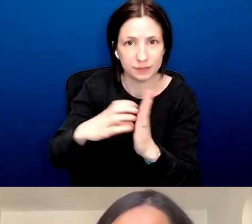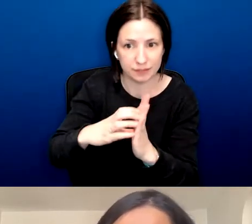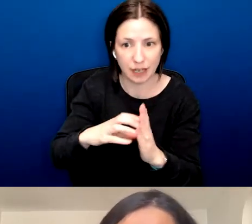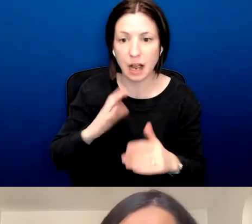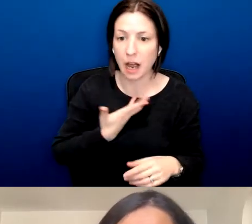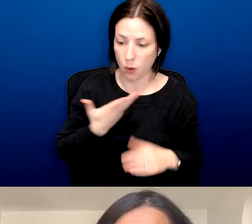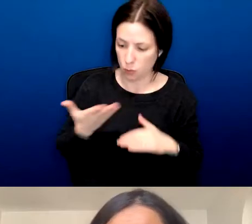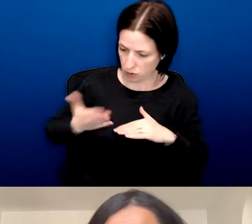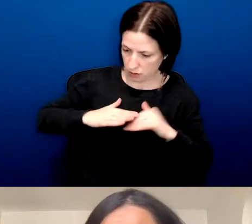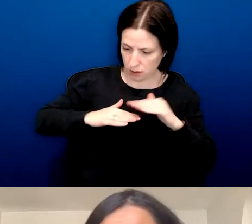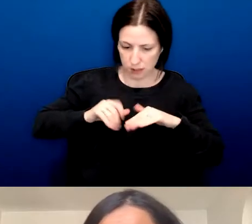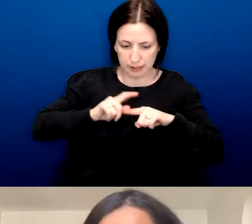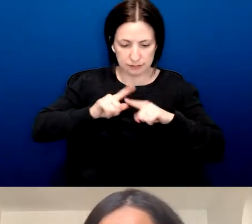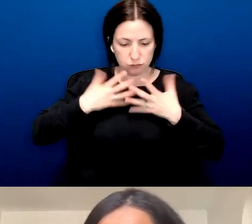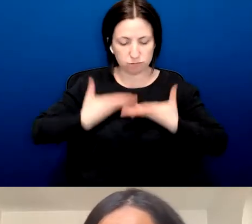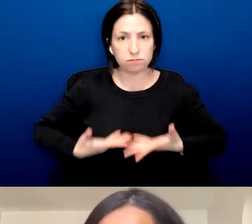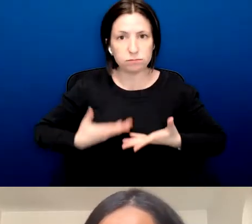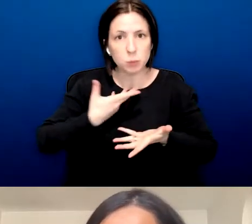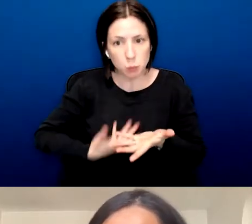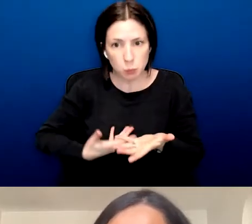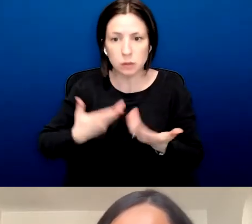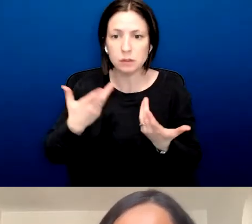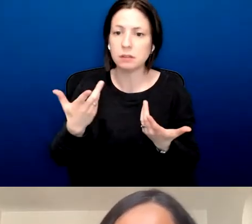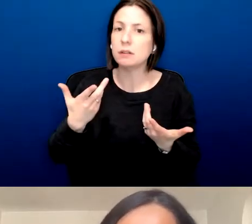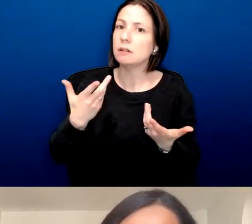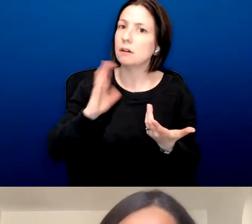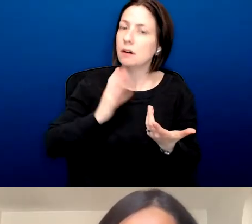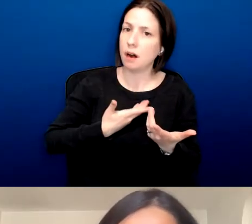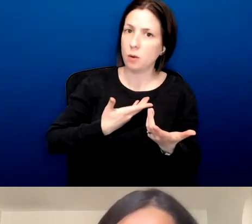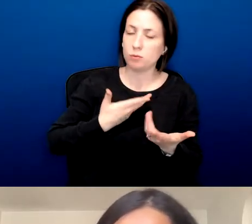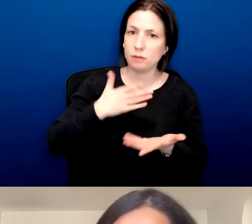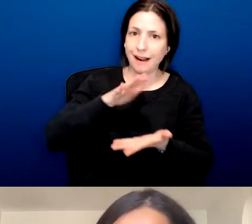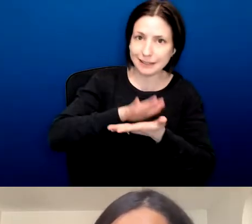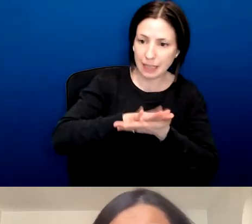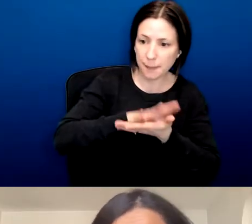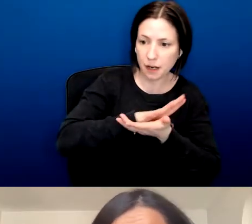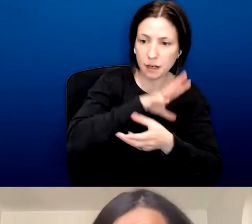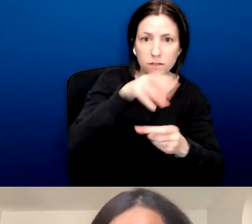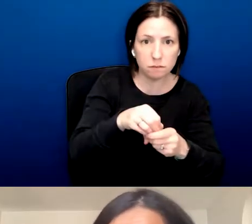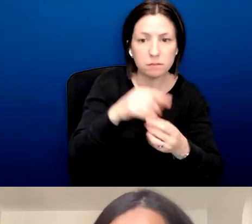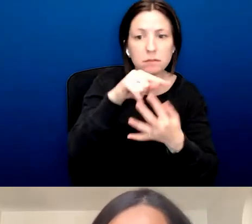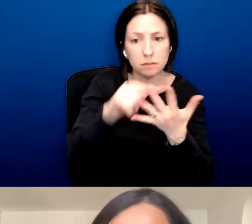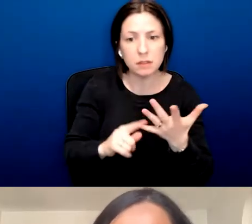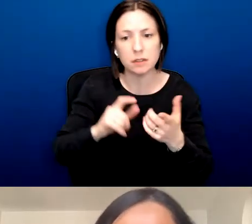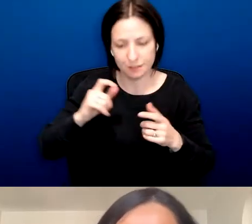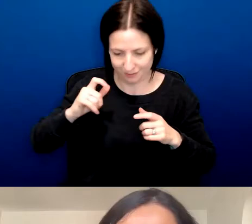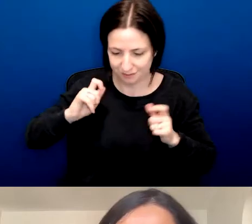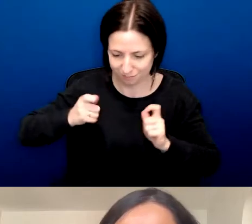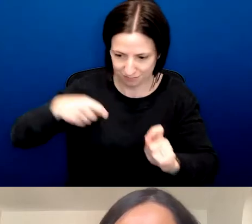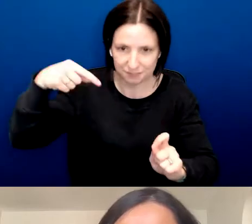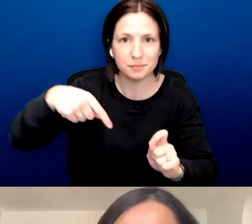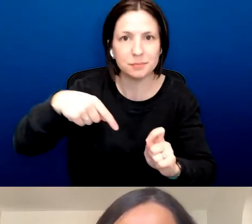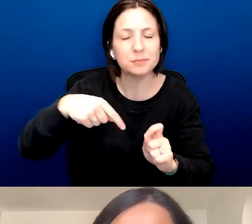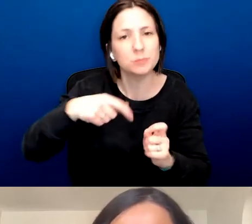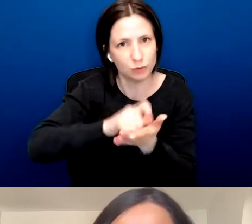locations and our activist and academic engagements shaped the process of writing. And here I'd